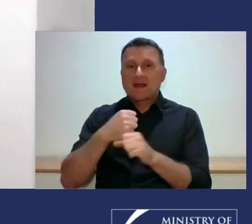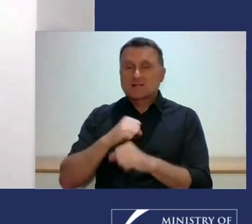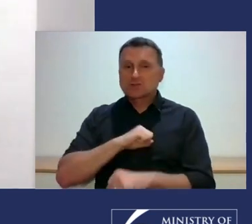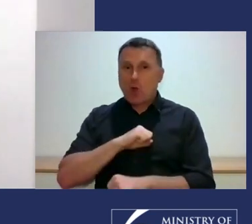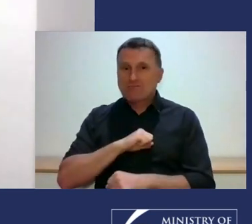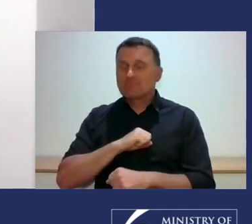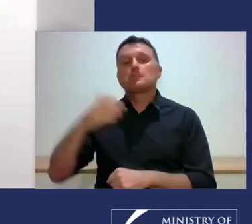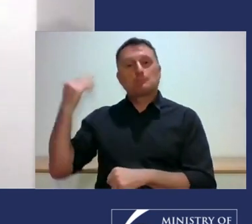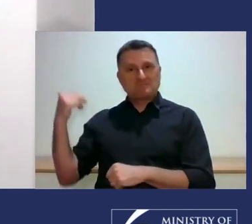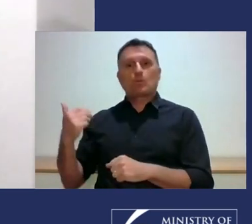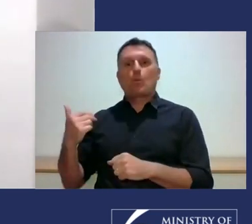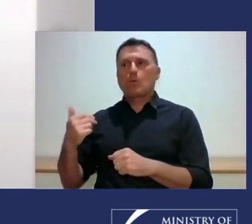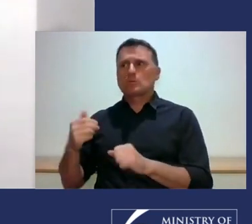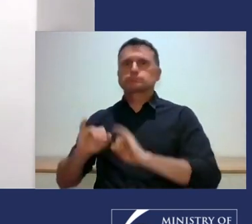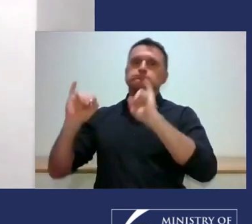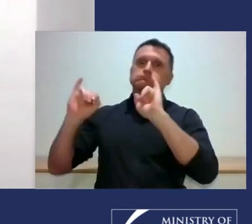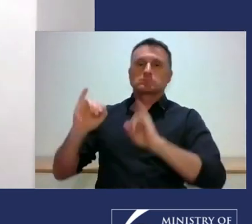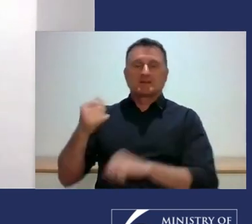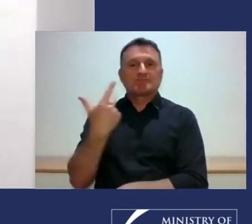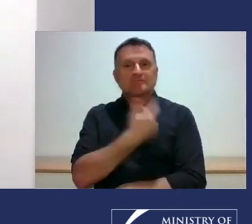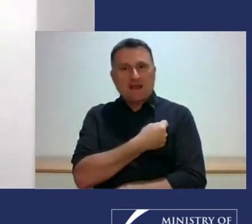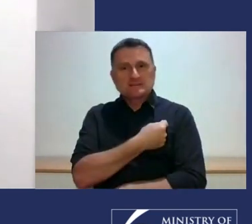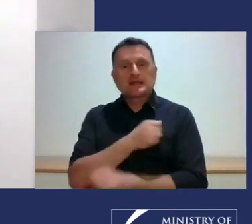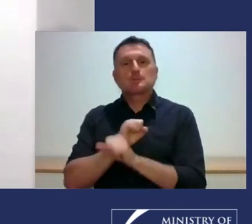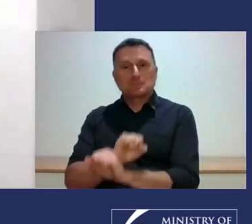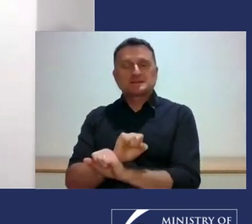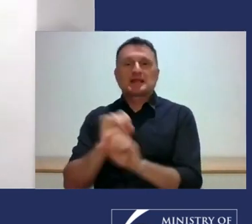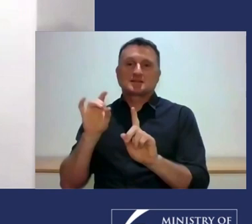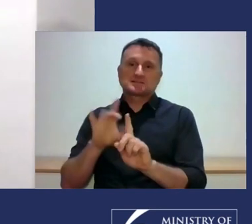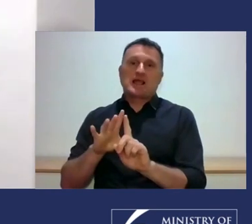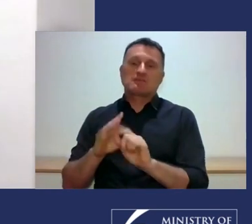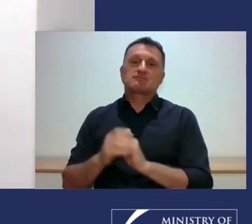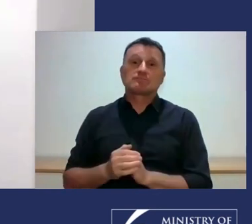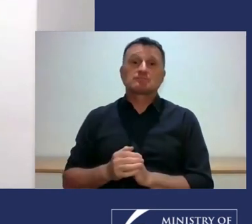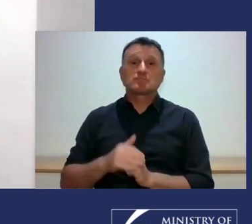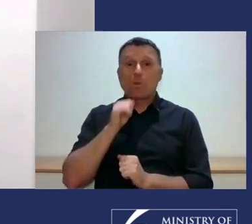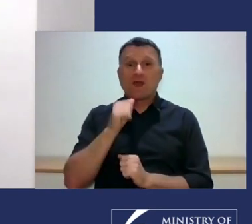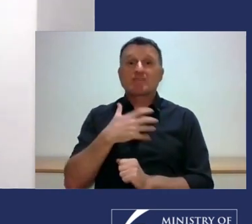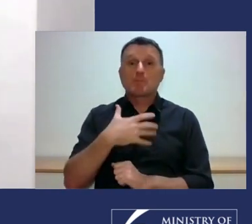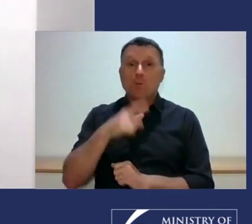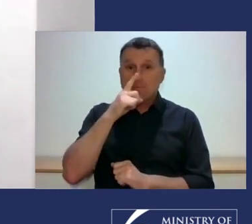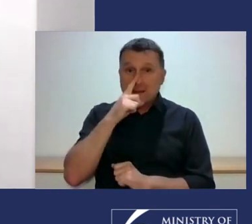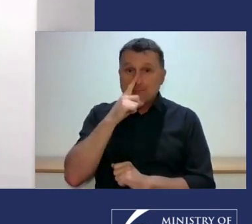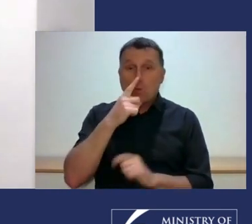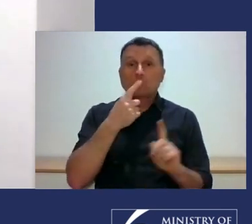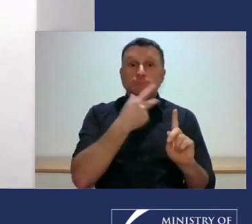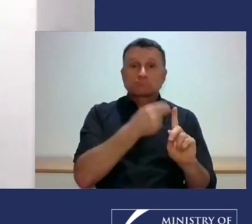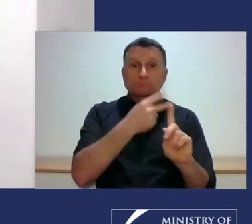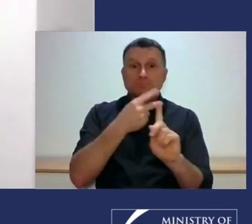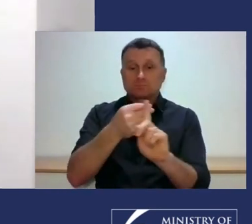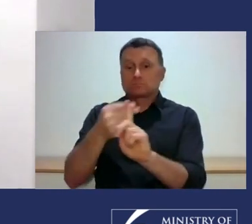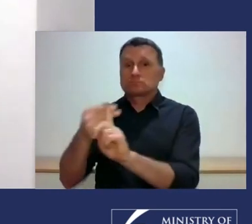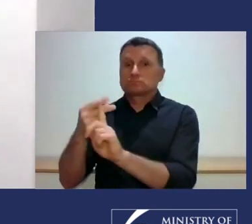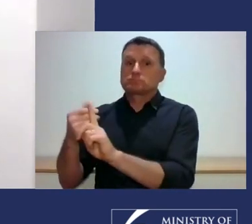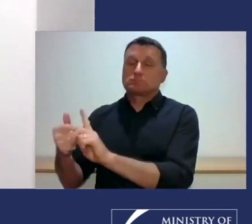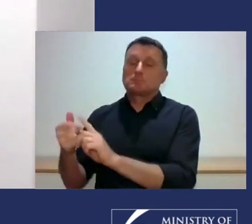create this community effort to help protect those who can't be vaccinated. So I just say, get out there, get vaccinated and